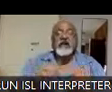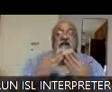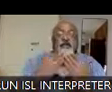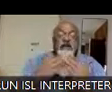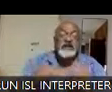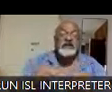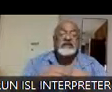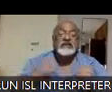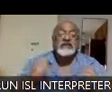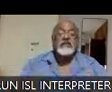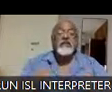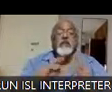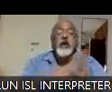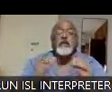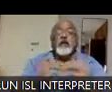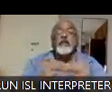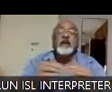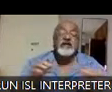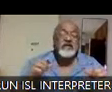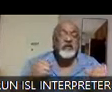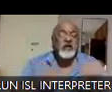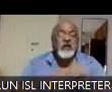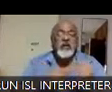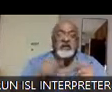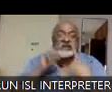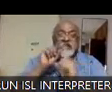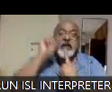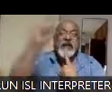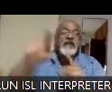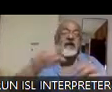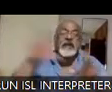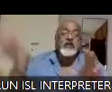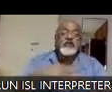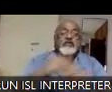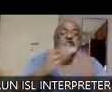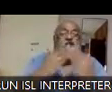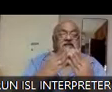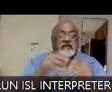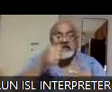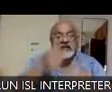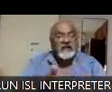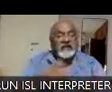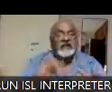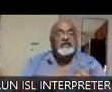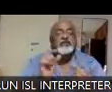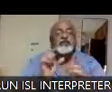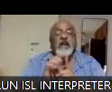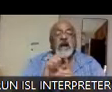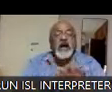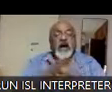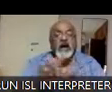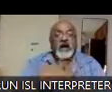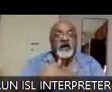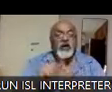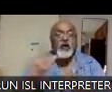Mumbai and is one of the pioneers of inclusive education in India. Next to her is Sudha Kaulji, another